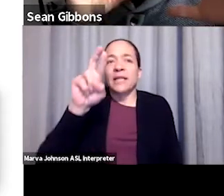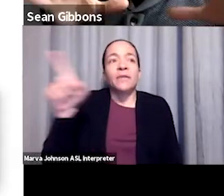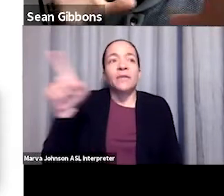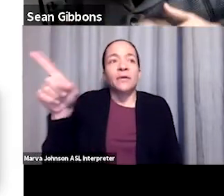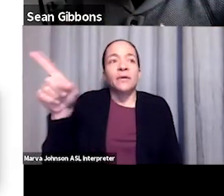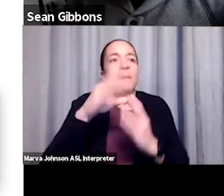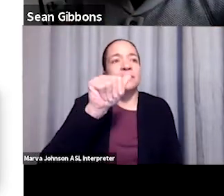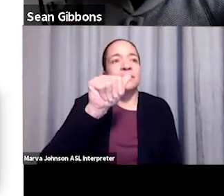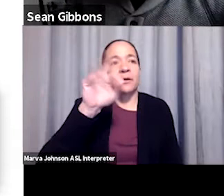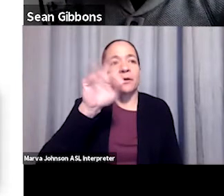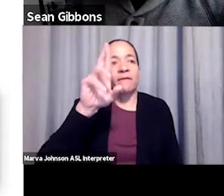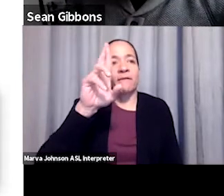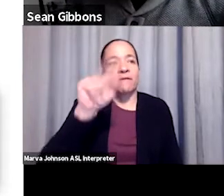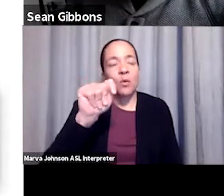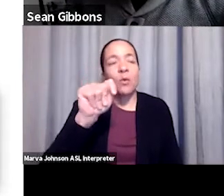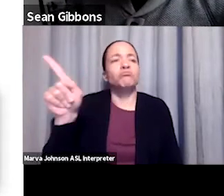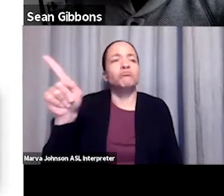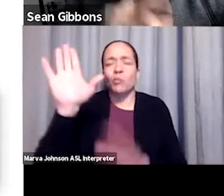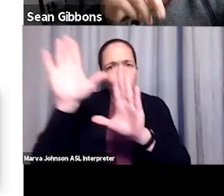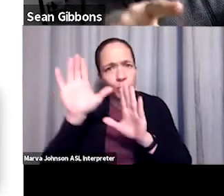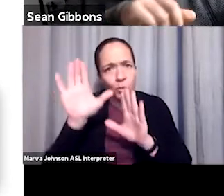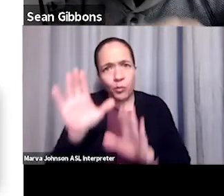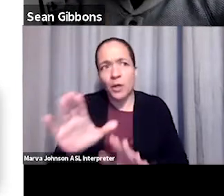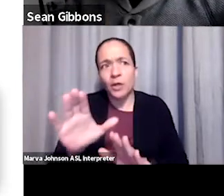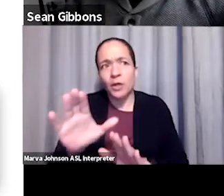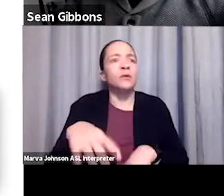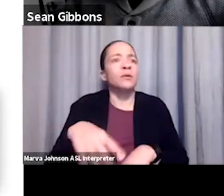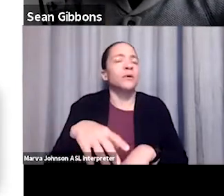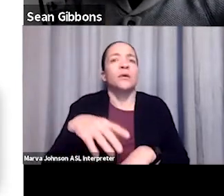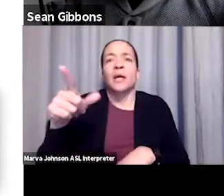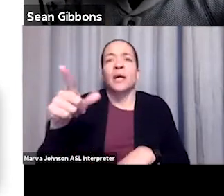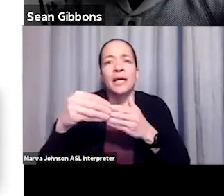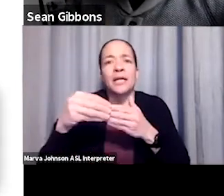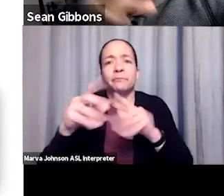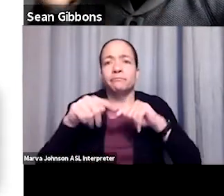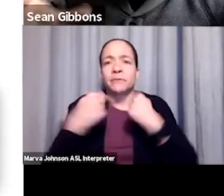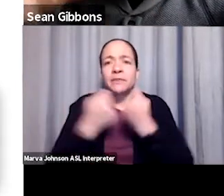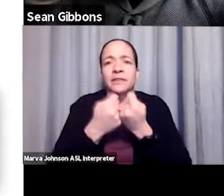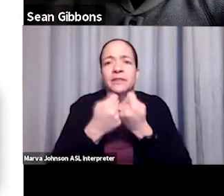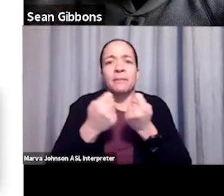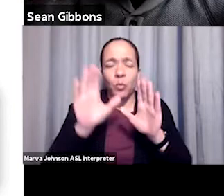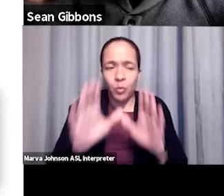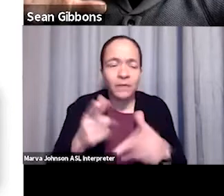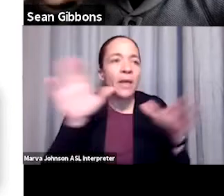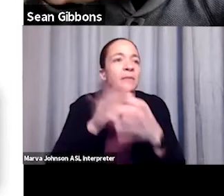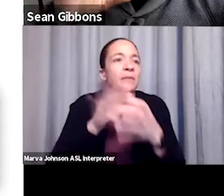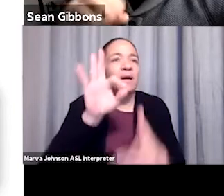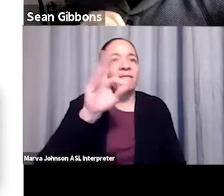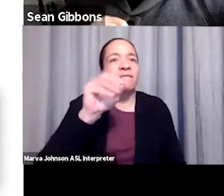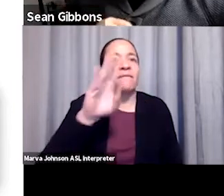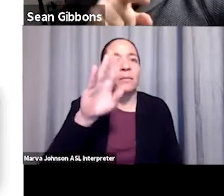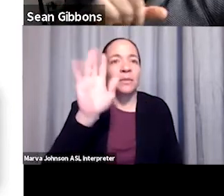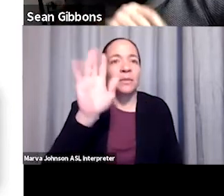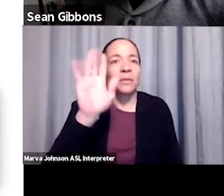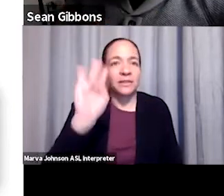and assisted by a really fantastic leadership team there. They're going to be gathering on February 17th. So if you're in Colorado or the Mountain West and that's the place you